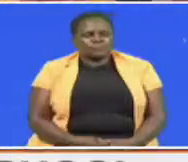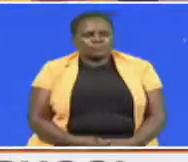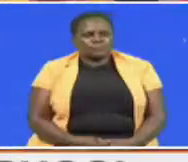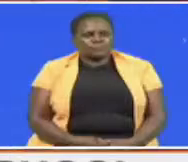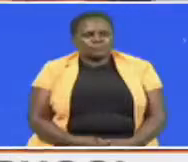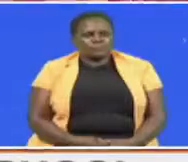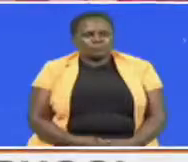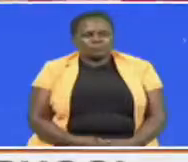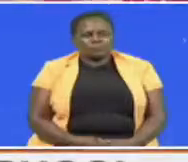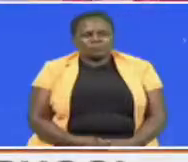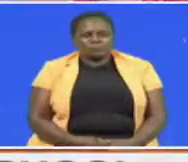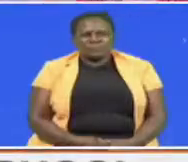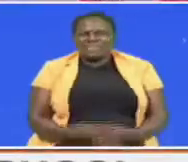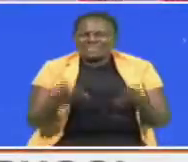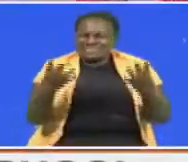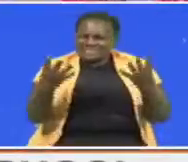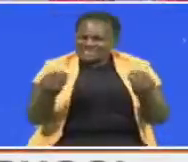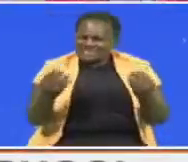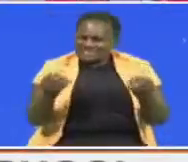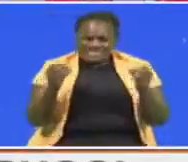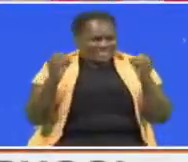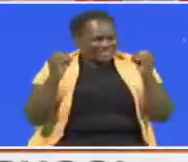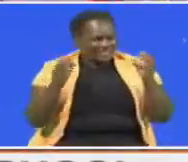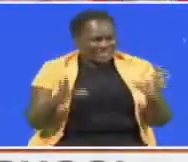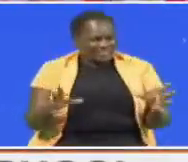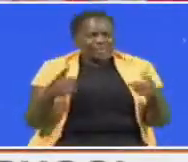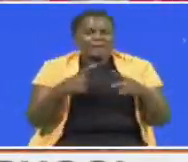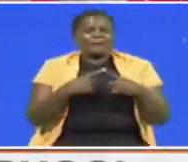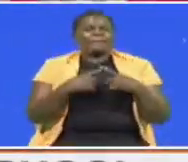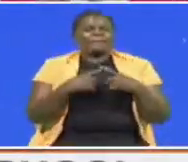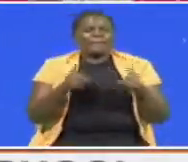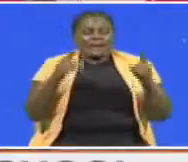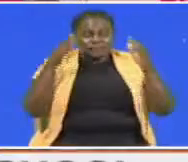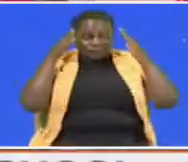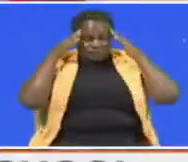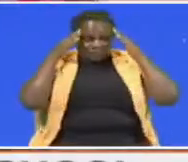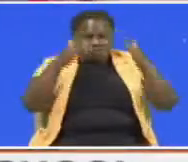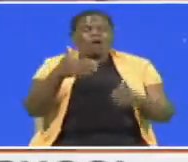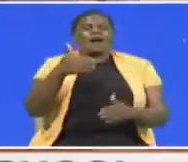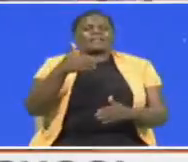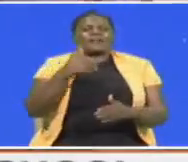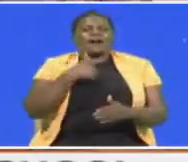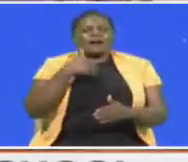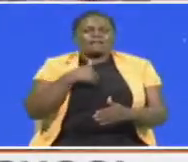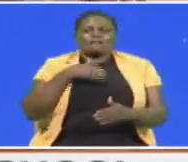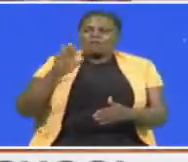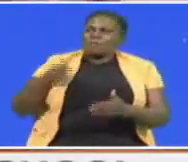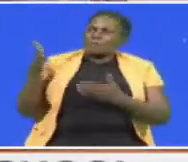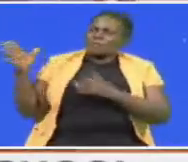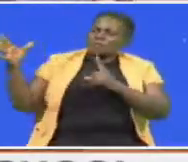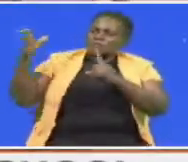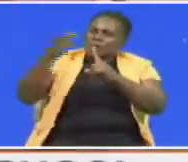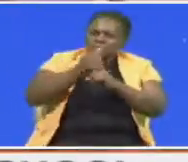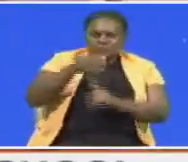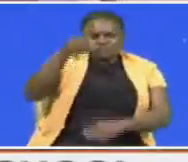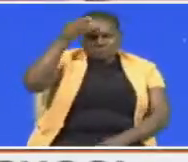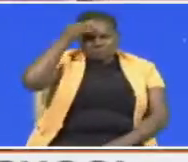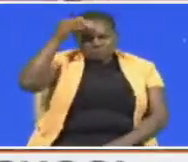It may not appear easy on them, but the sheer determination of these women to achieve